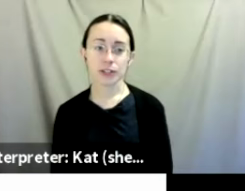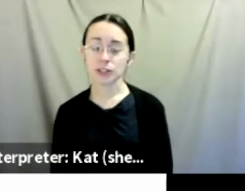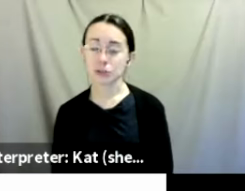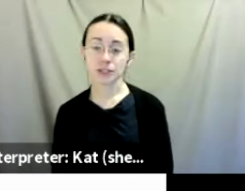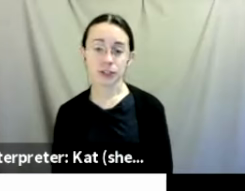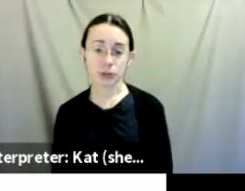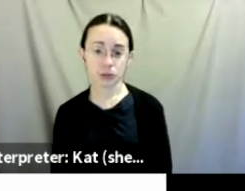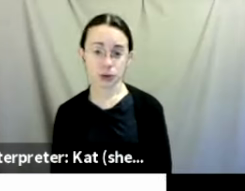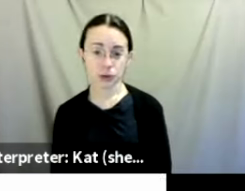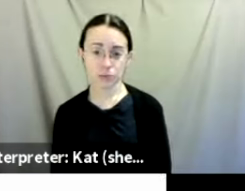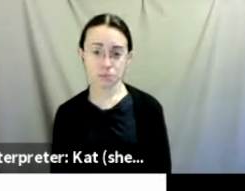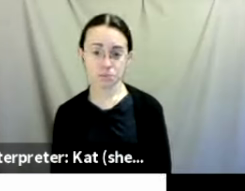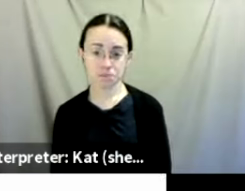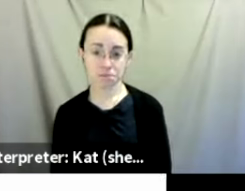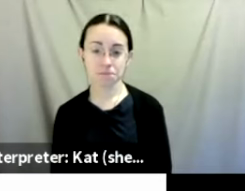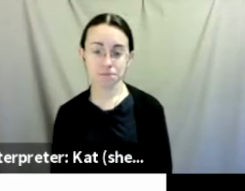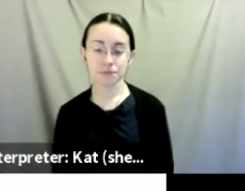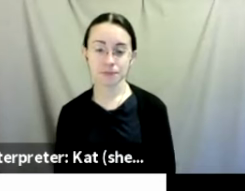family and religion plays a huge role.